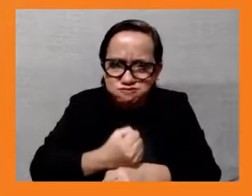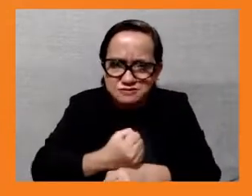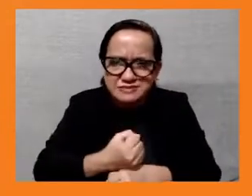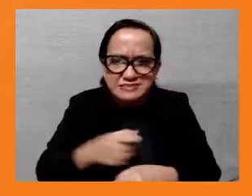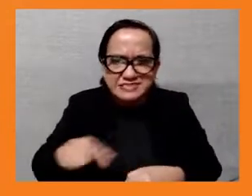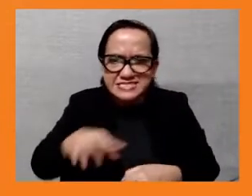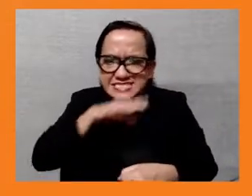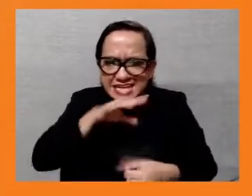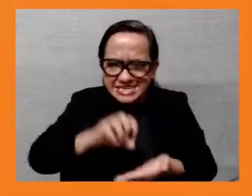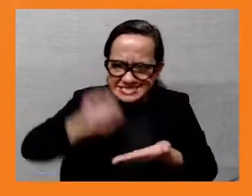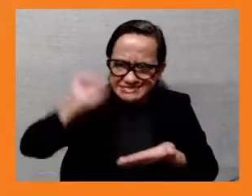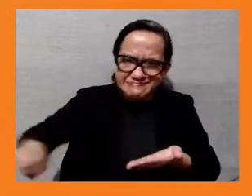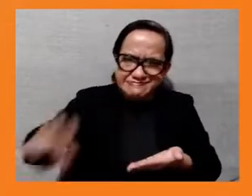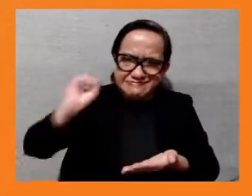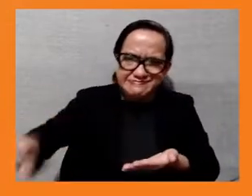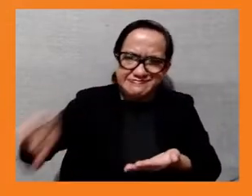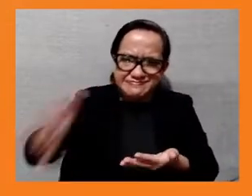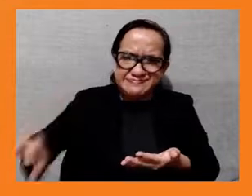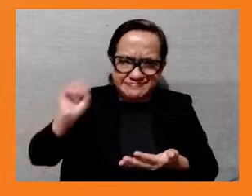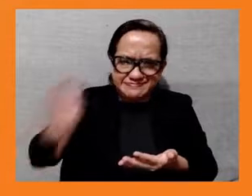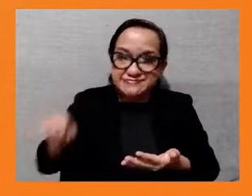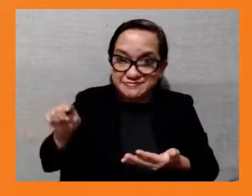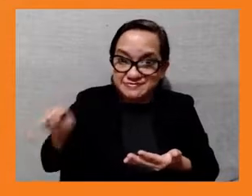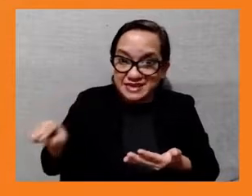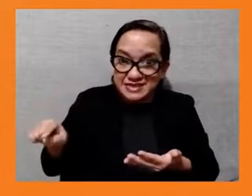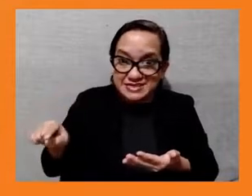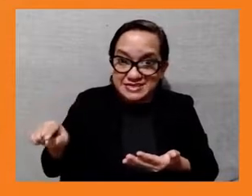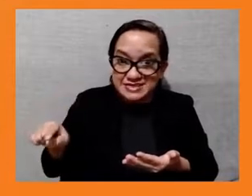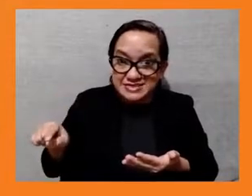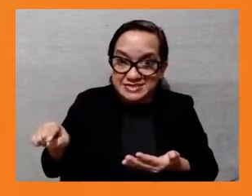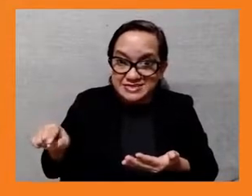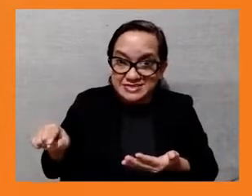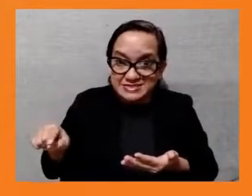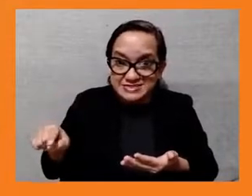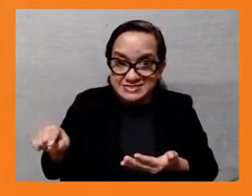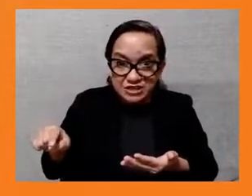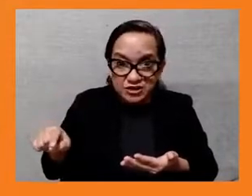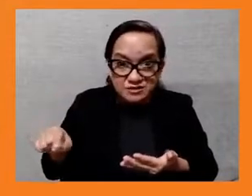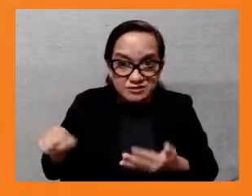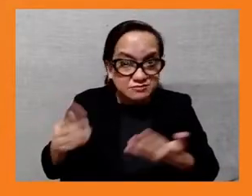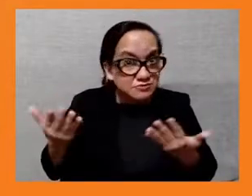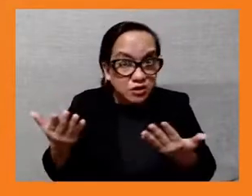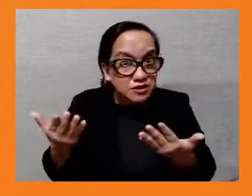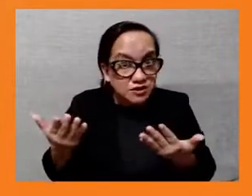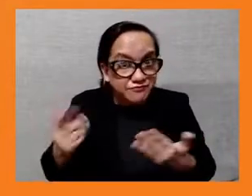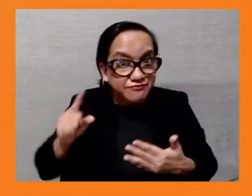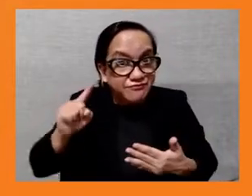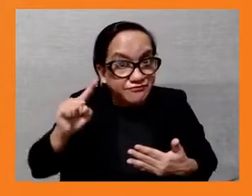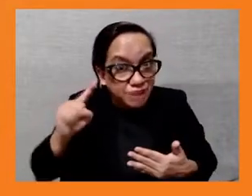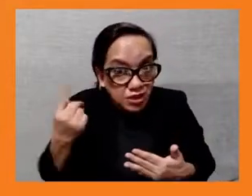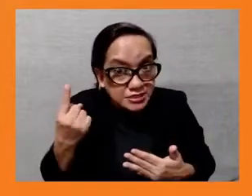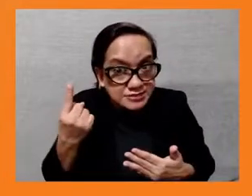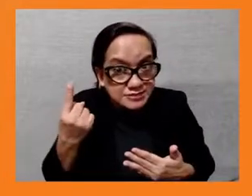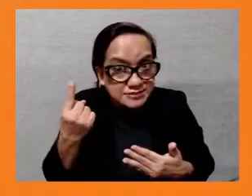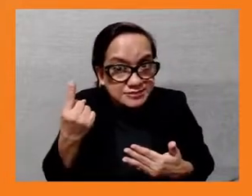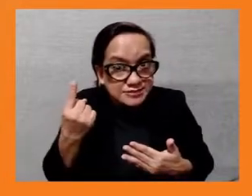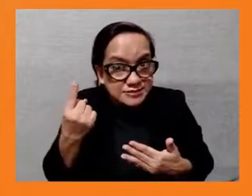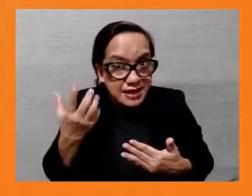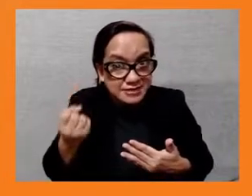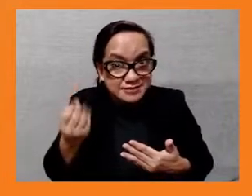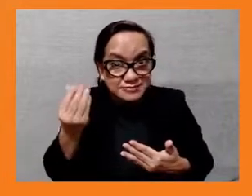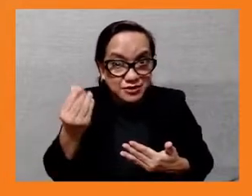their policies better than anyone. And, you know, this is obviously a challenge for them when we